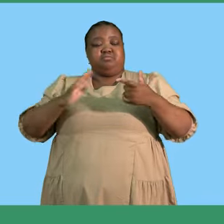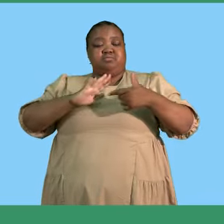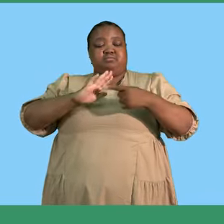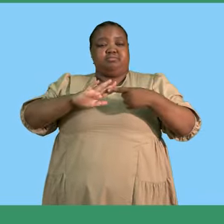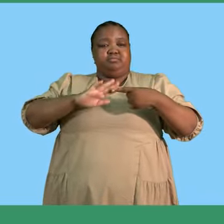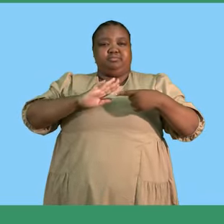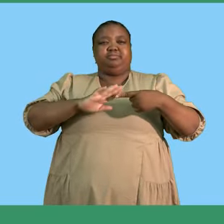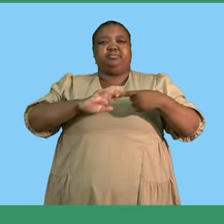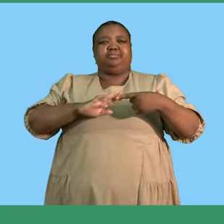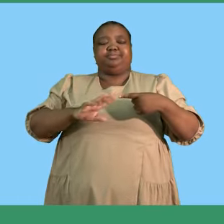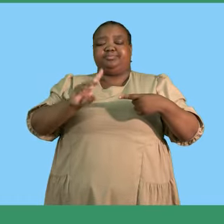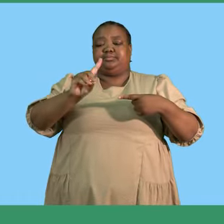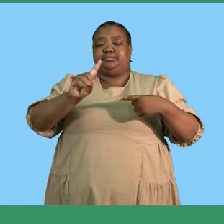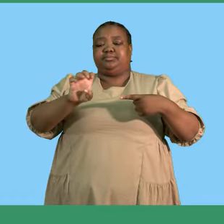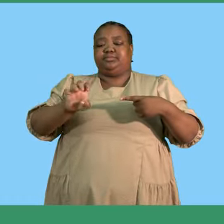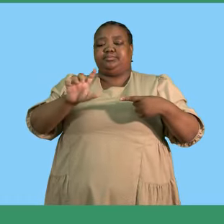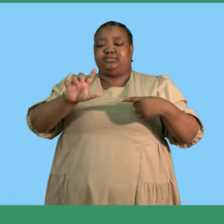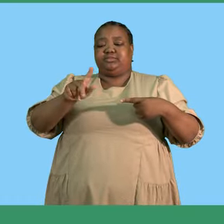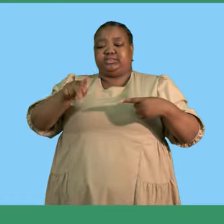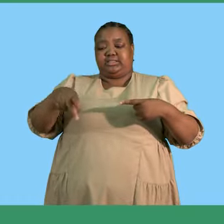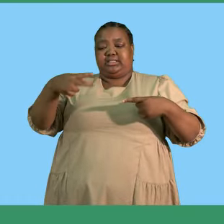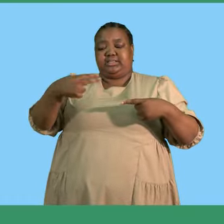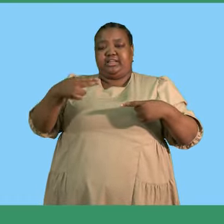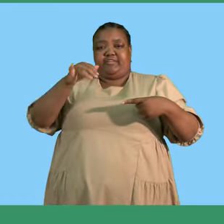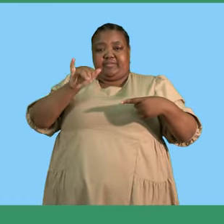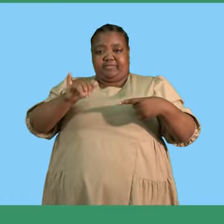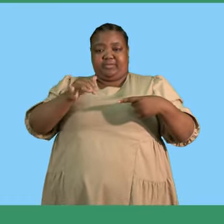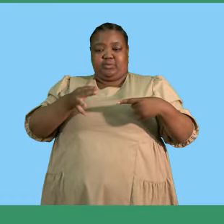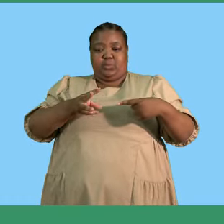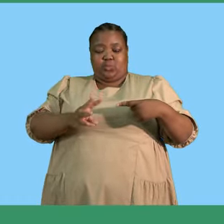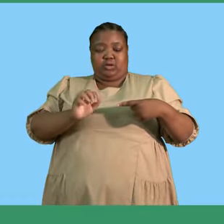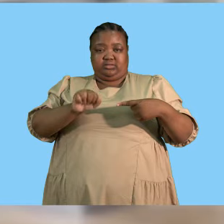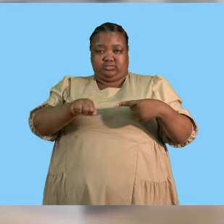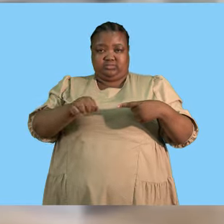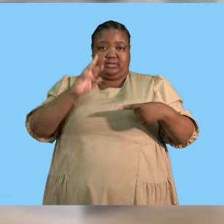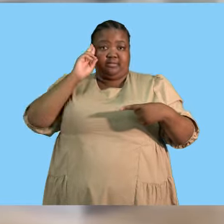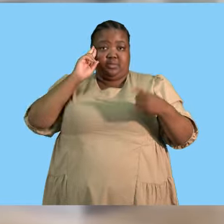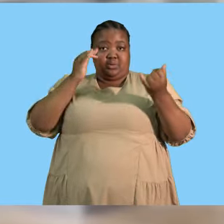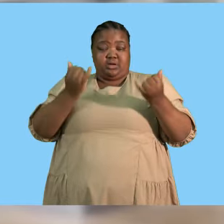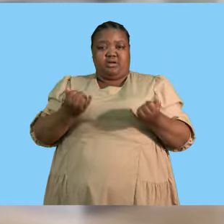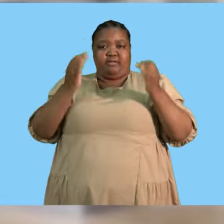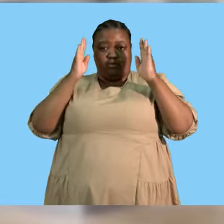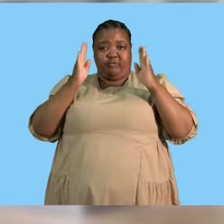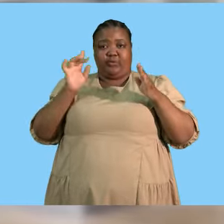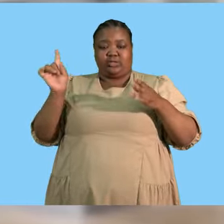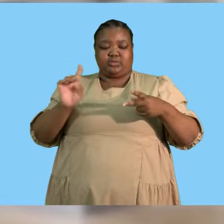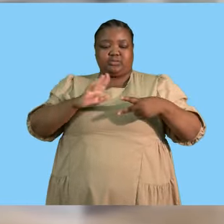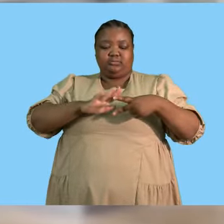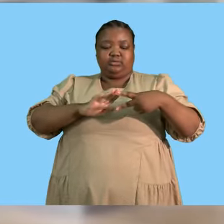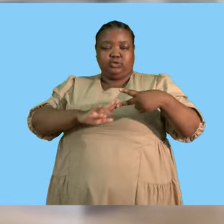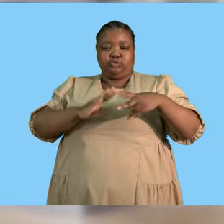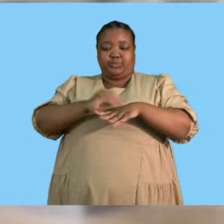to apply, firstly called the Delphi technique. Now remember that we are only focusing on